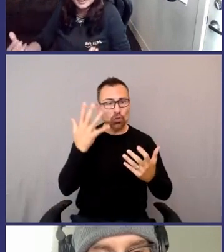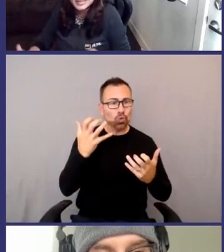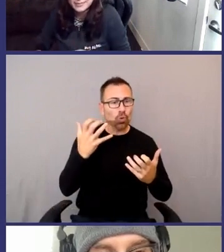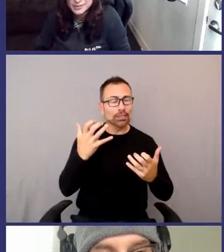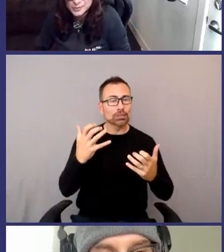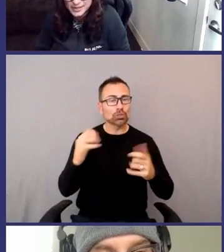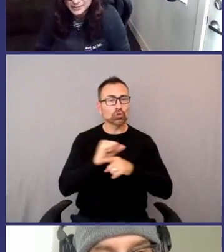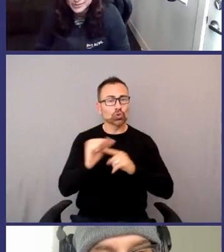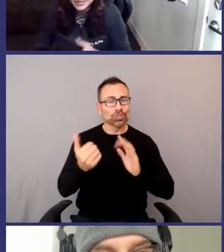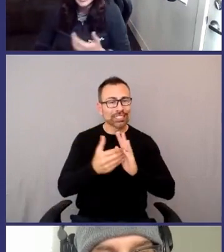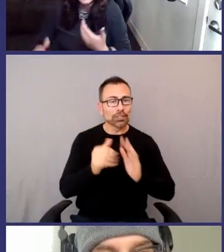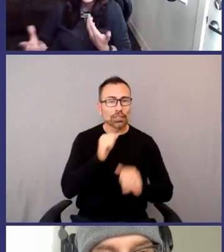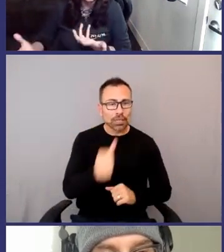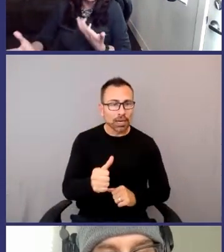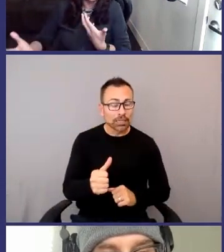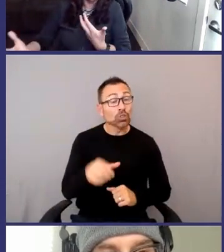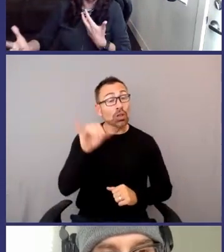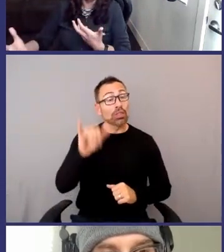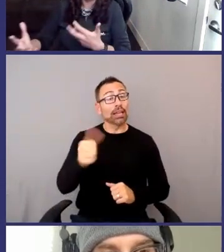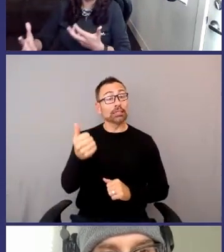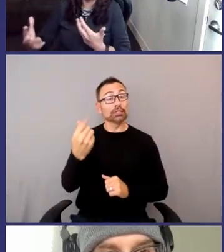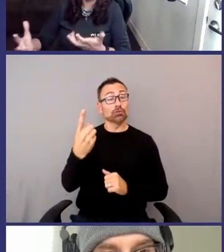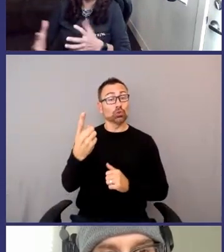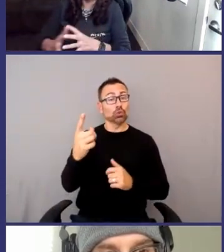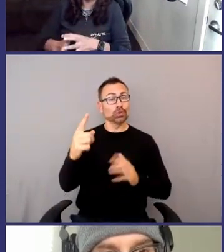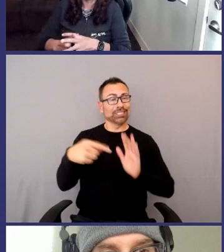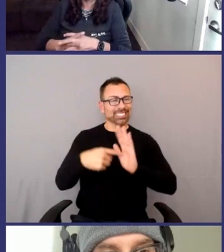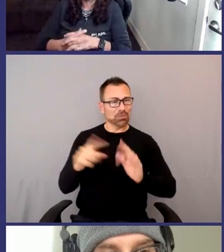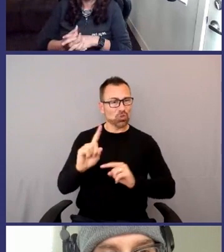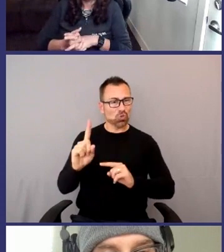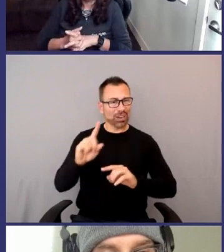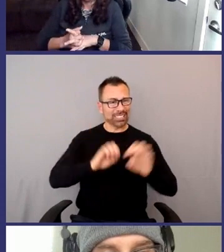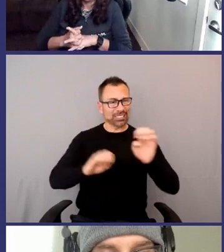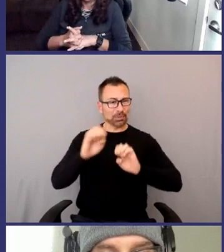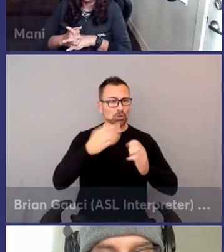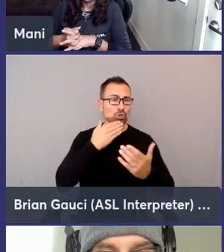few examples where I would say that experiments is a good idea to look at.